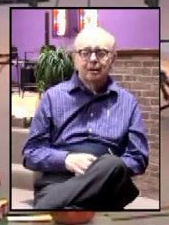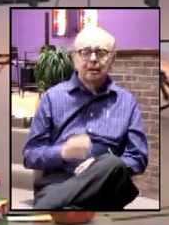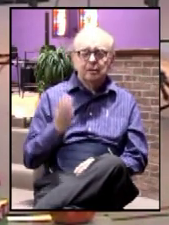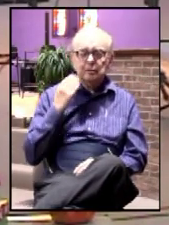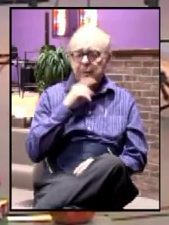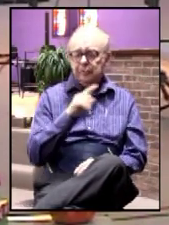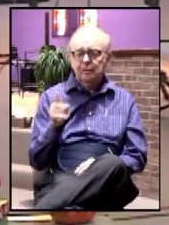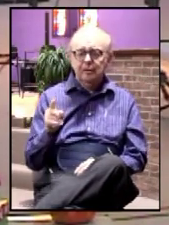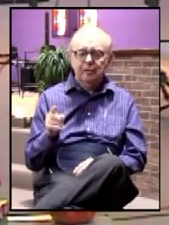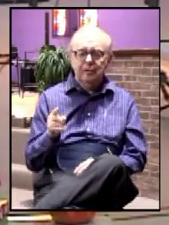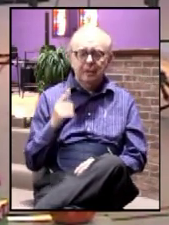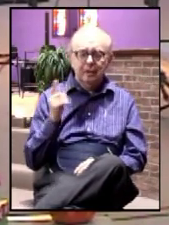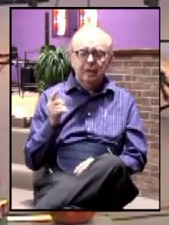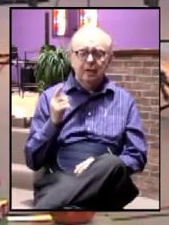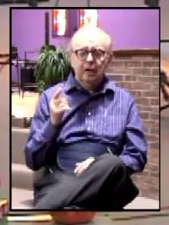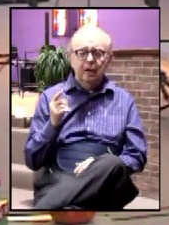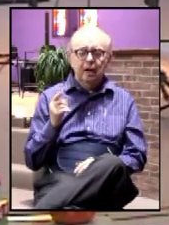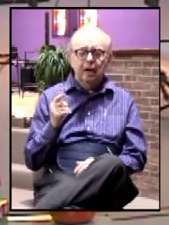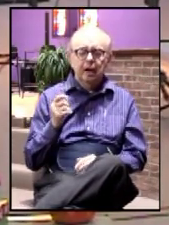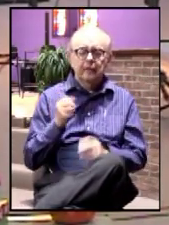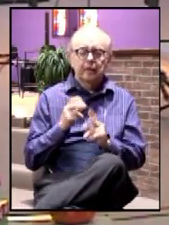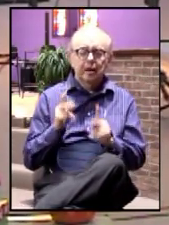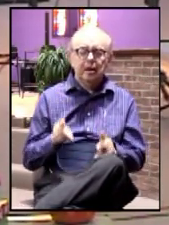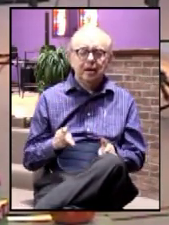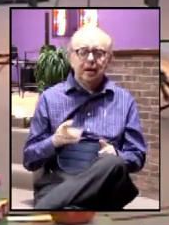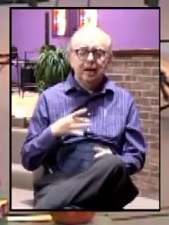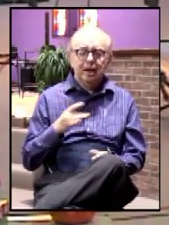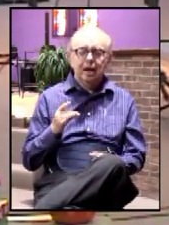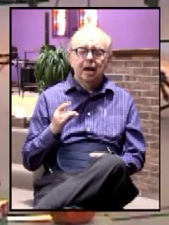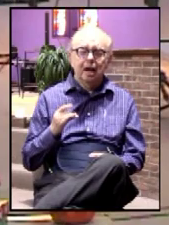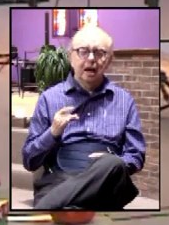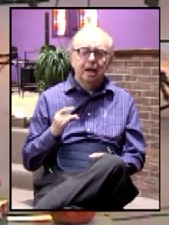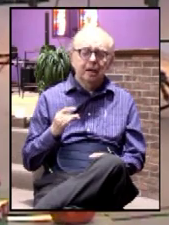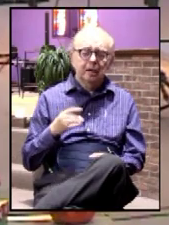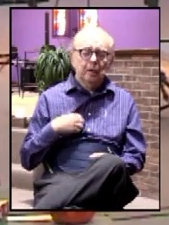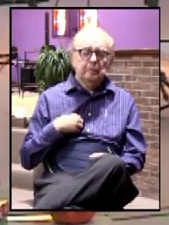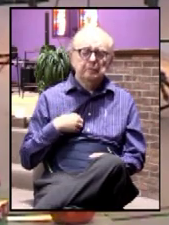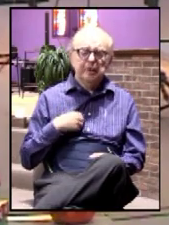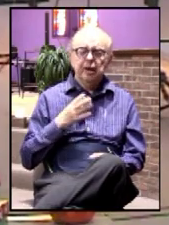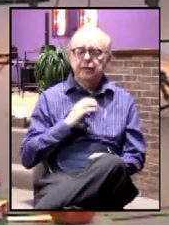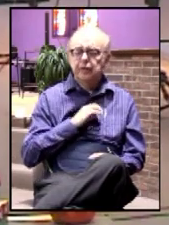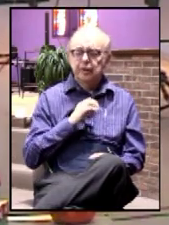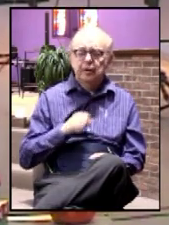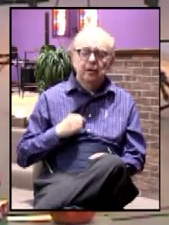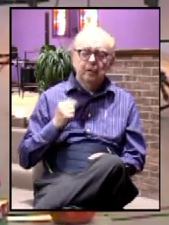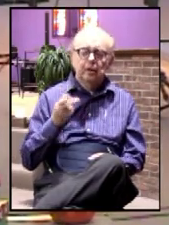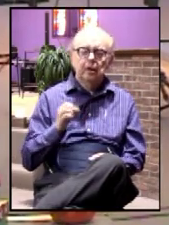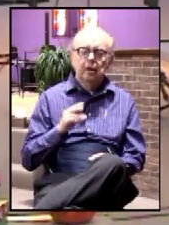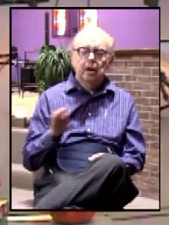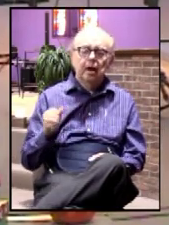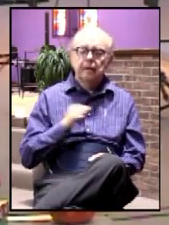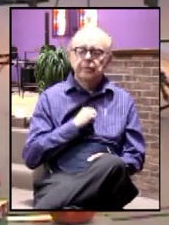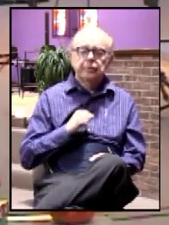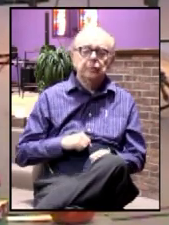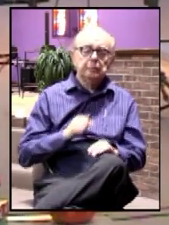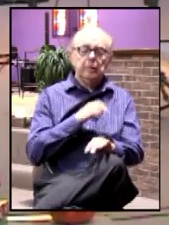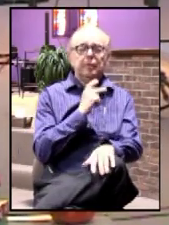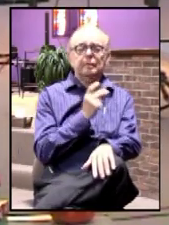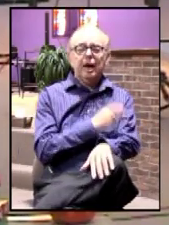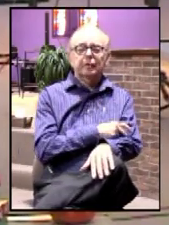And I don't know about y'all, but I think every one of us would really like to be kind of a superhero and have superpowers